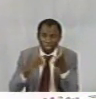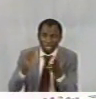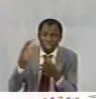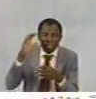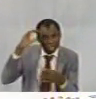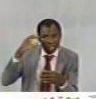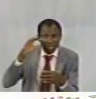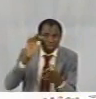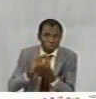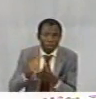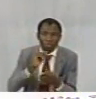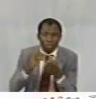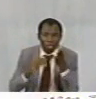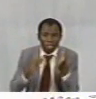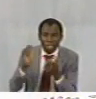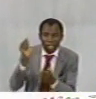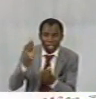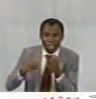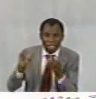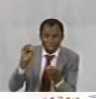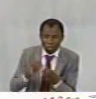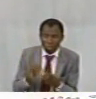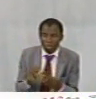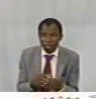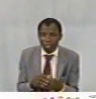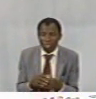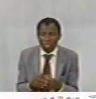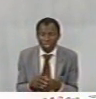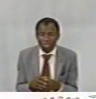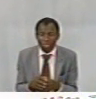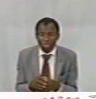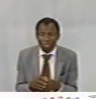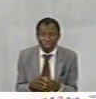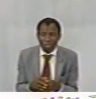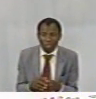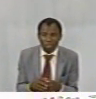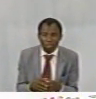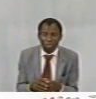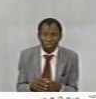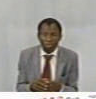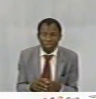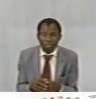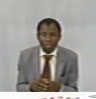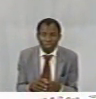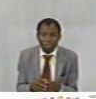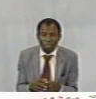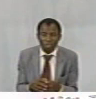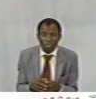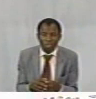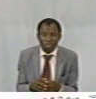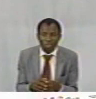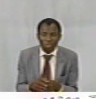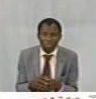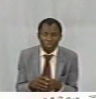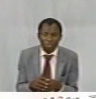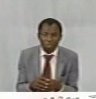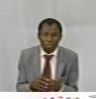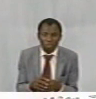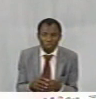at the end, I was doing my search of scriptures. I was studying my search of scriptures in the car. And then the pastor came up to me and he said,